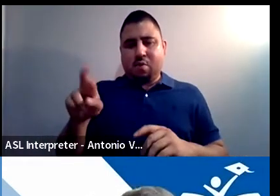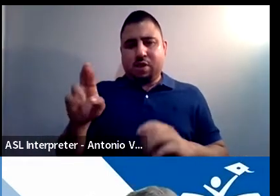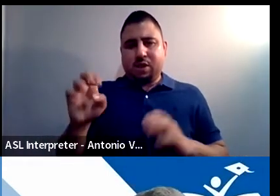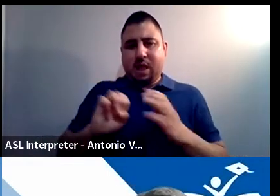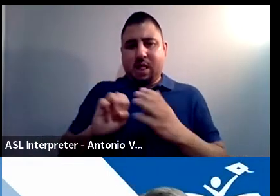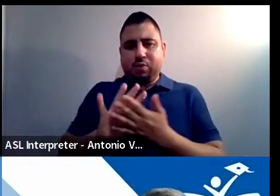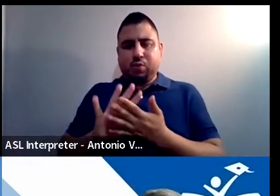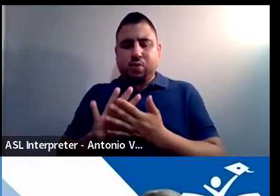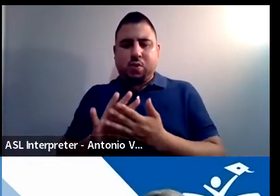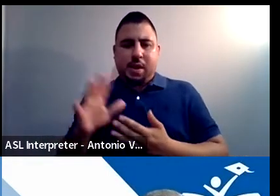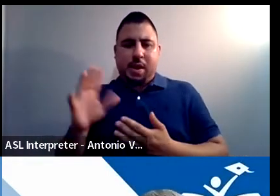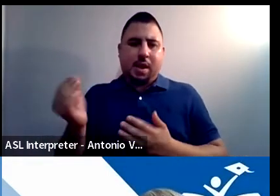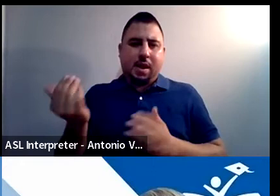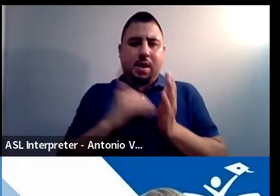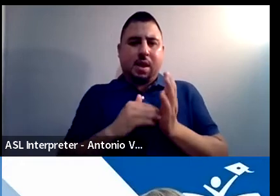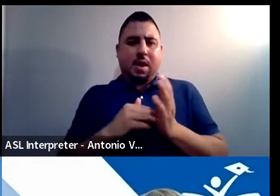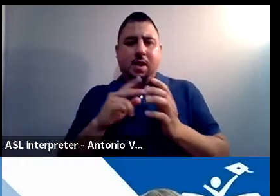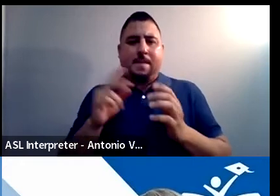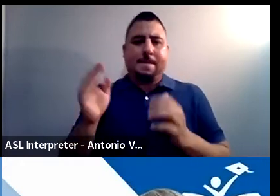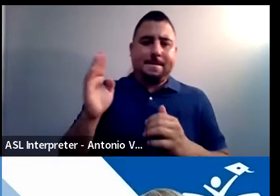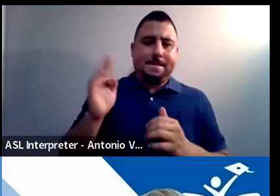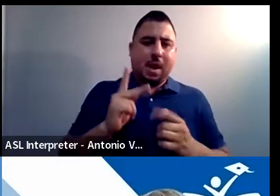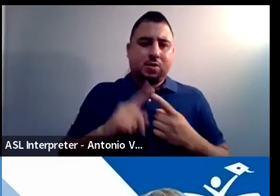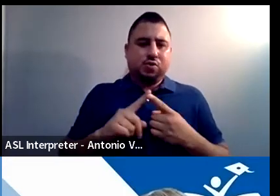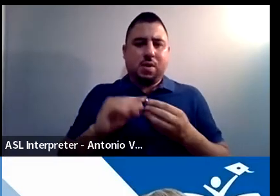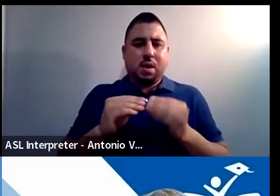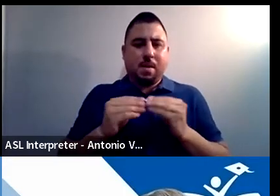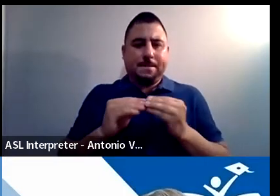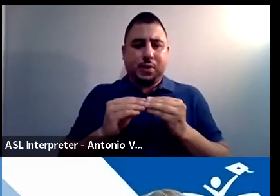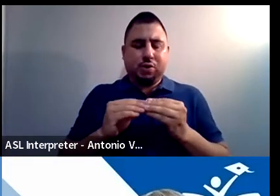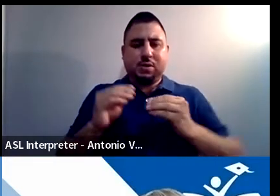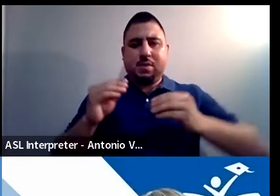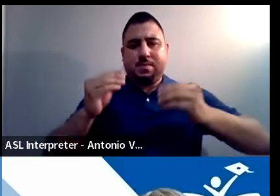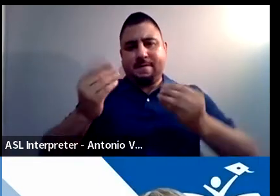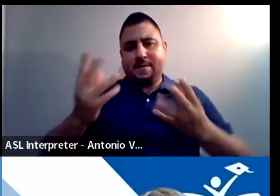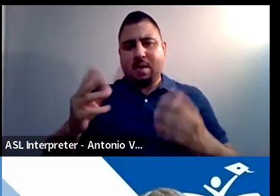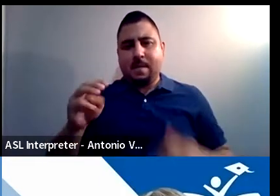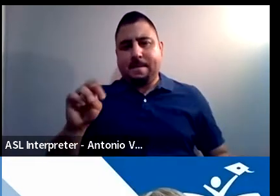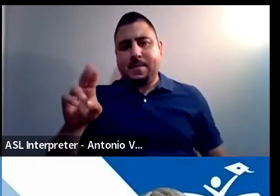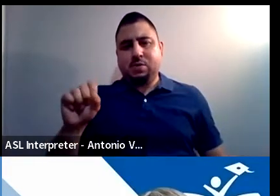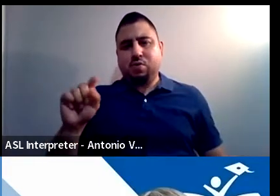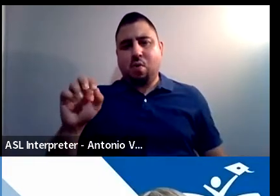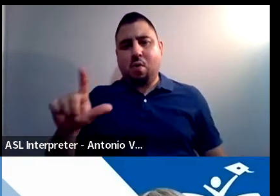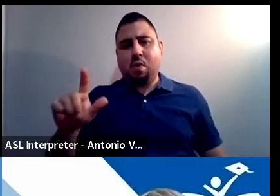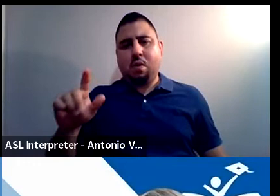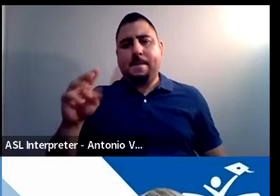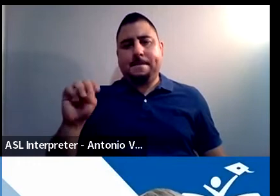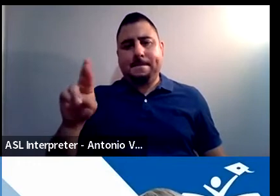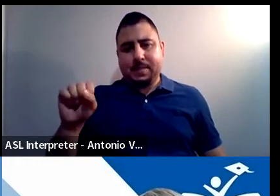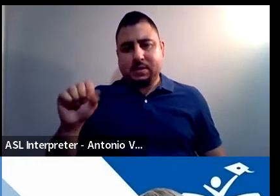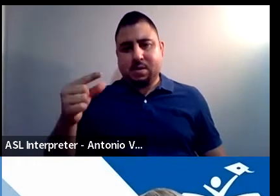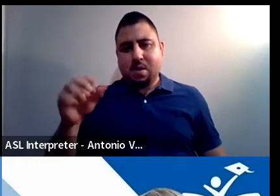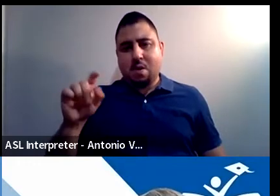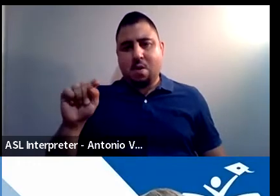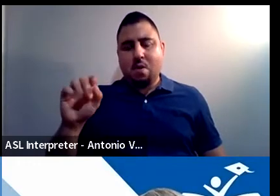And again, kind of going back to the numbers that were given by Ms. Toll, Ms. Gatto, and